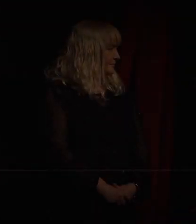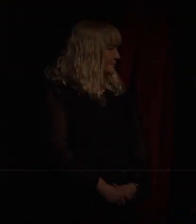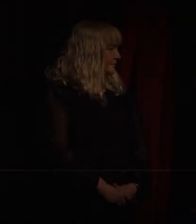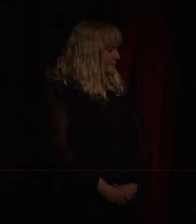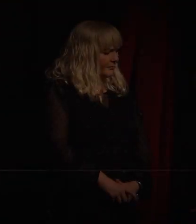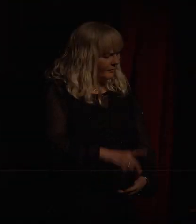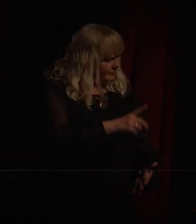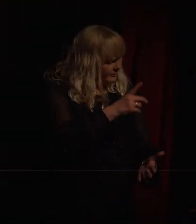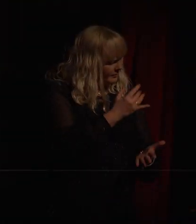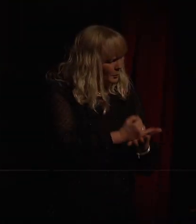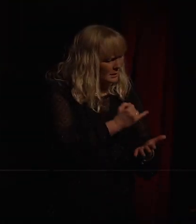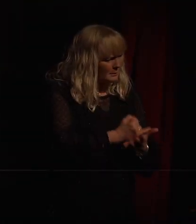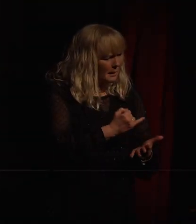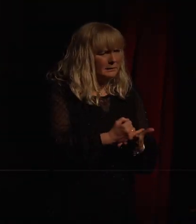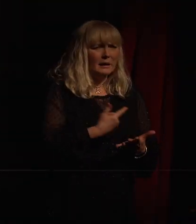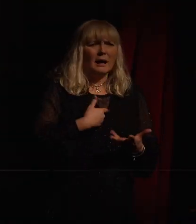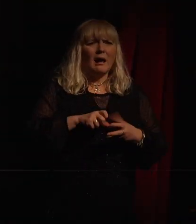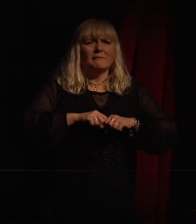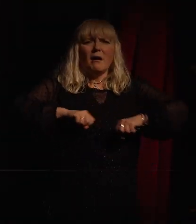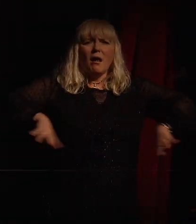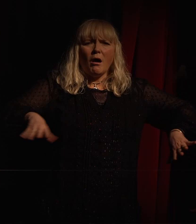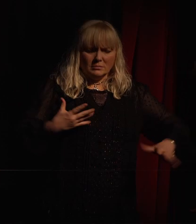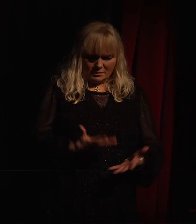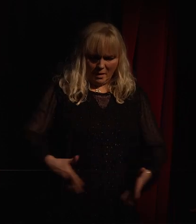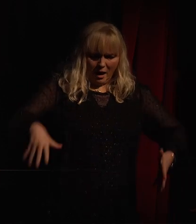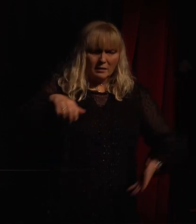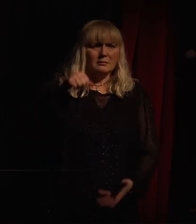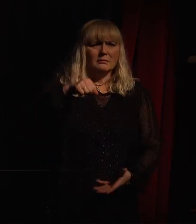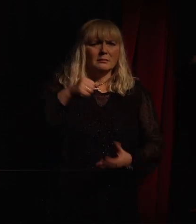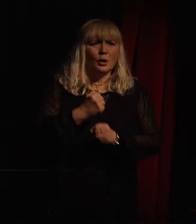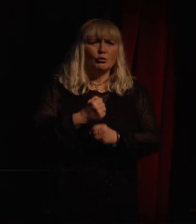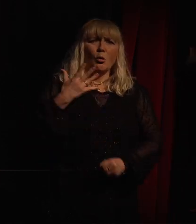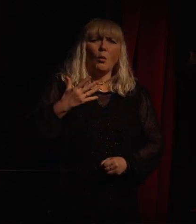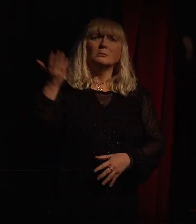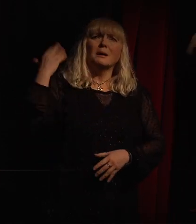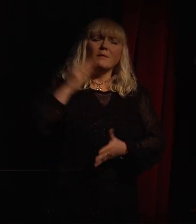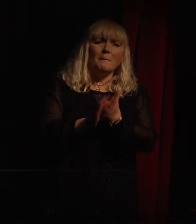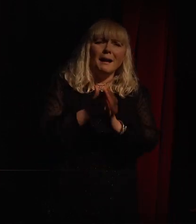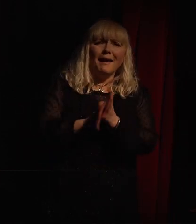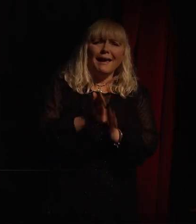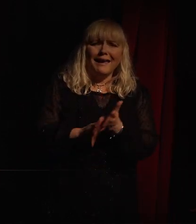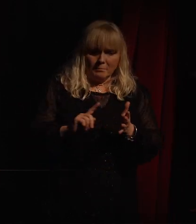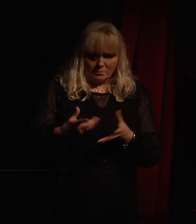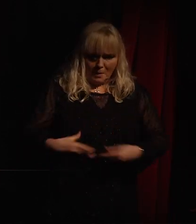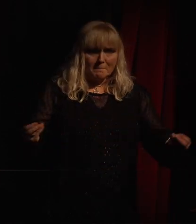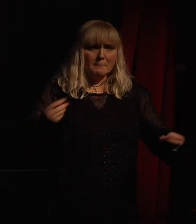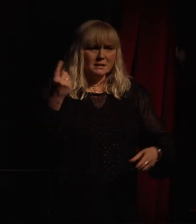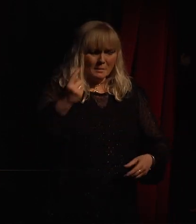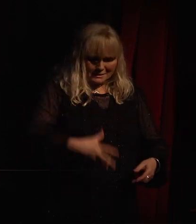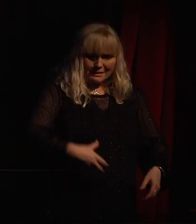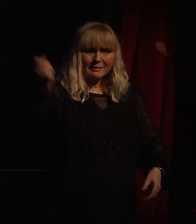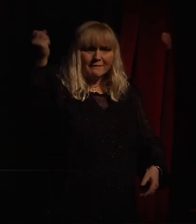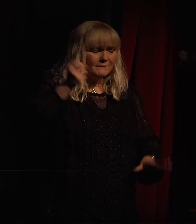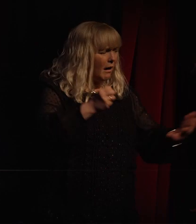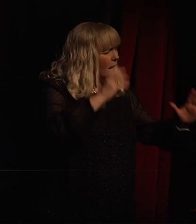What's the matter? I've lost my crock of gold. I was playing with it and it fell over the rainbow. Someone must have taken it. Don't worry, I'll